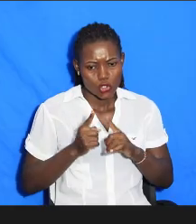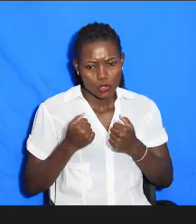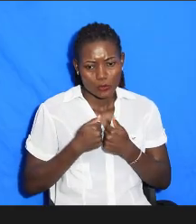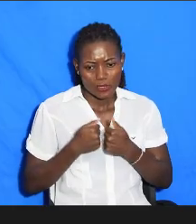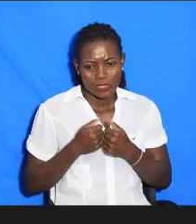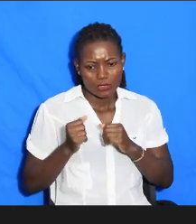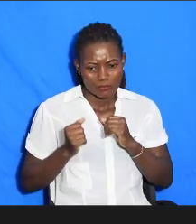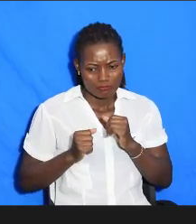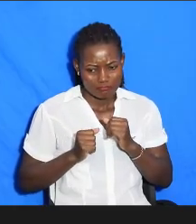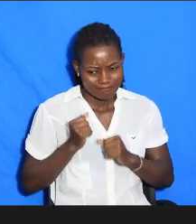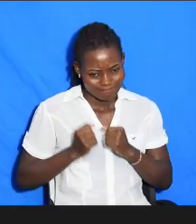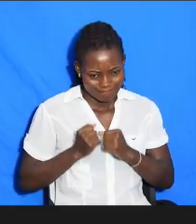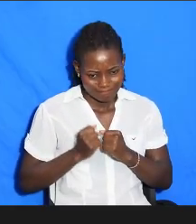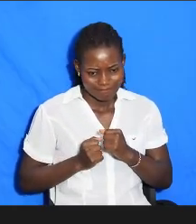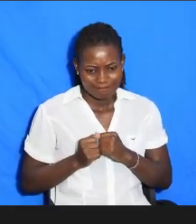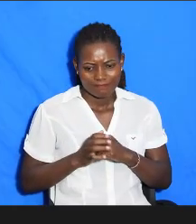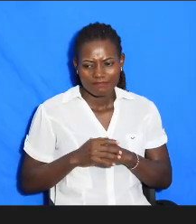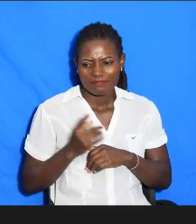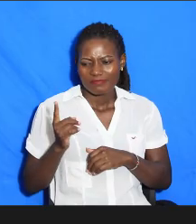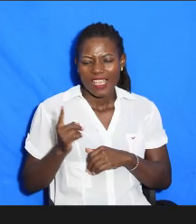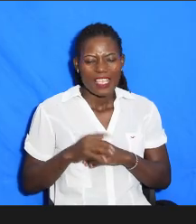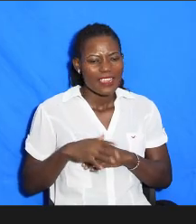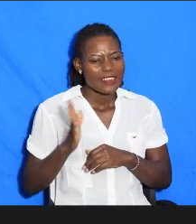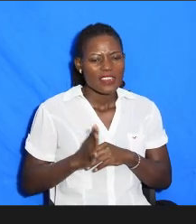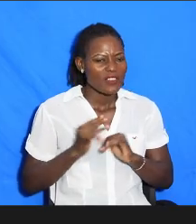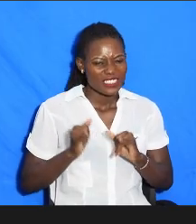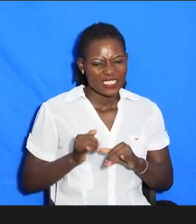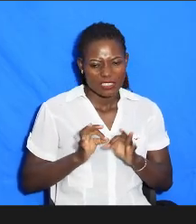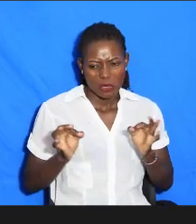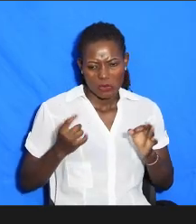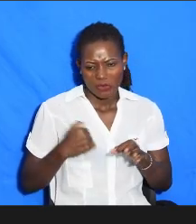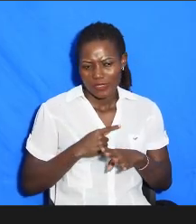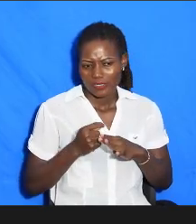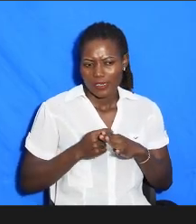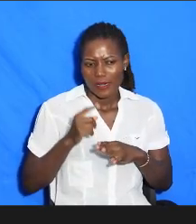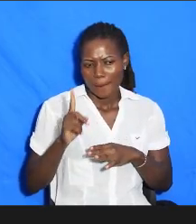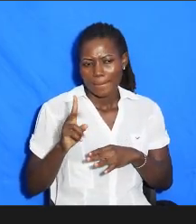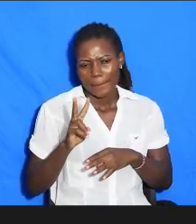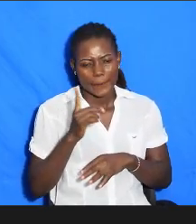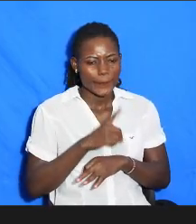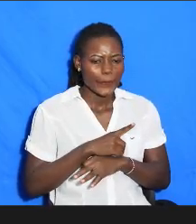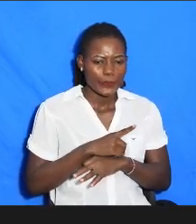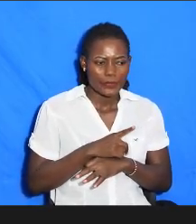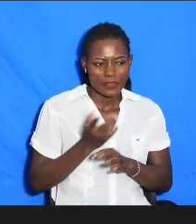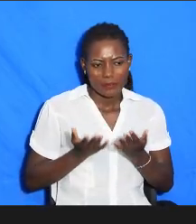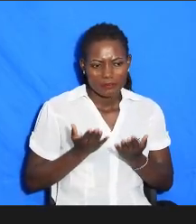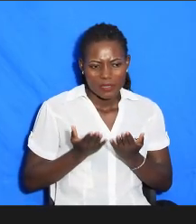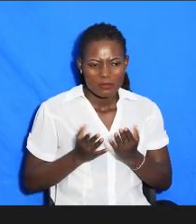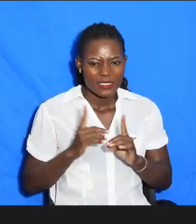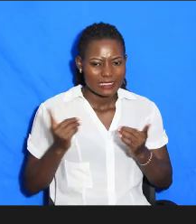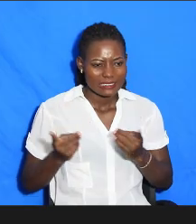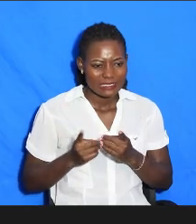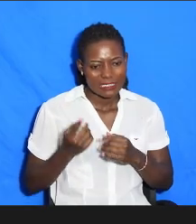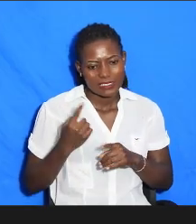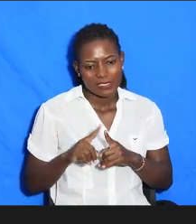Yes, Ah, yes, yes. okay. Actually, he didn't stay with us that long. So he trained Okay. like a day or two. Then after that, maybe it was a bit of the distance.